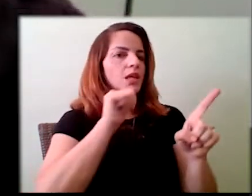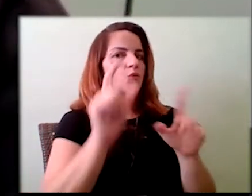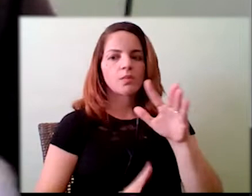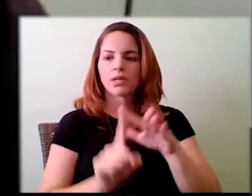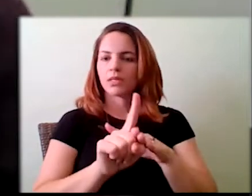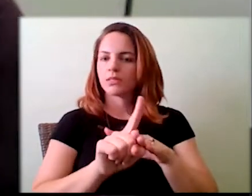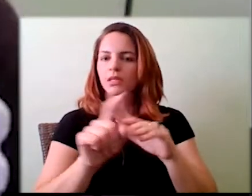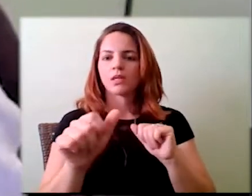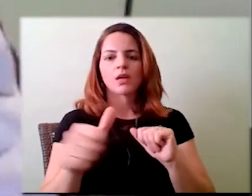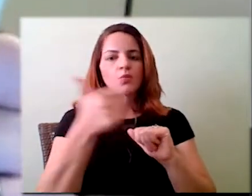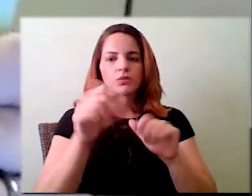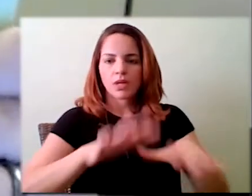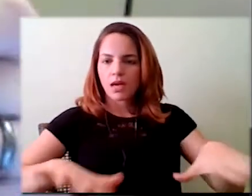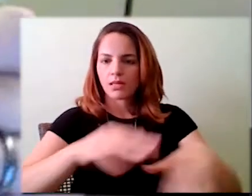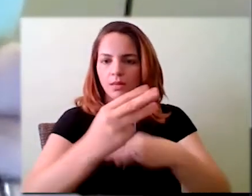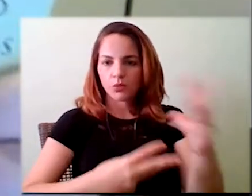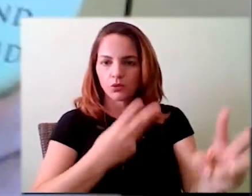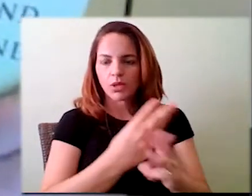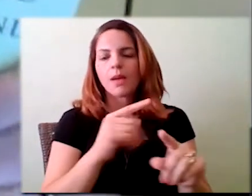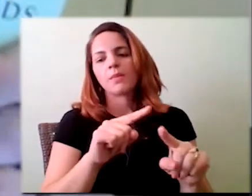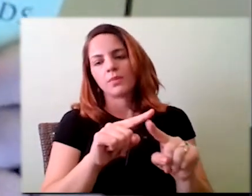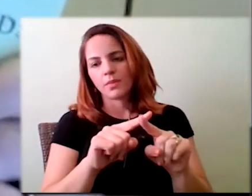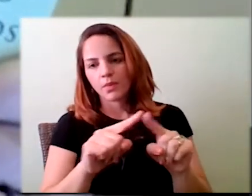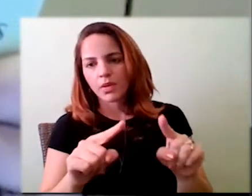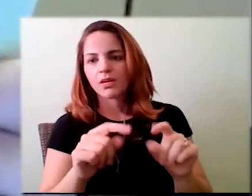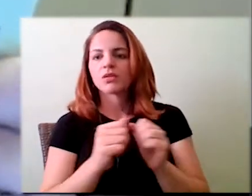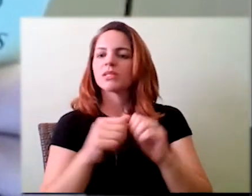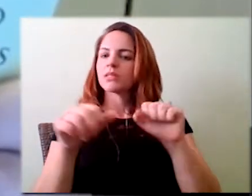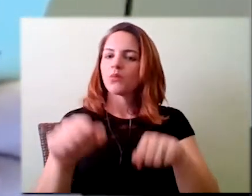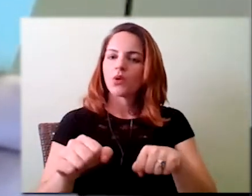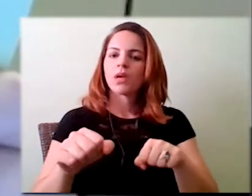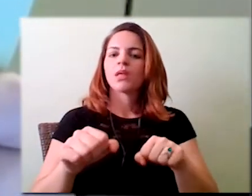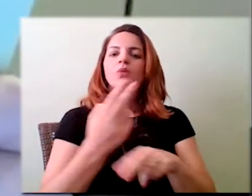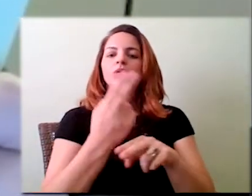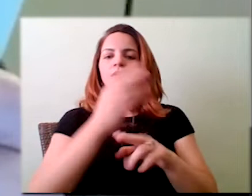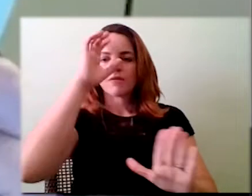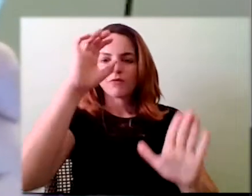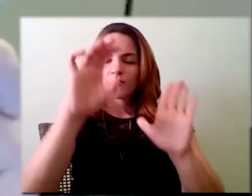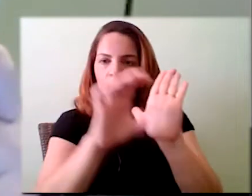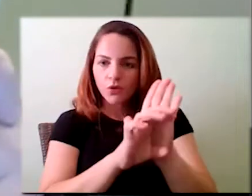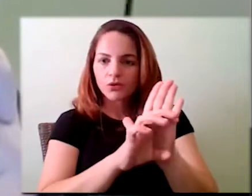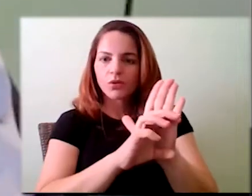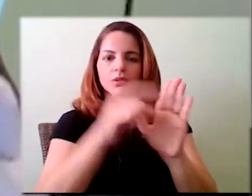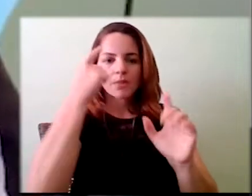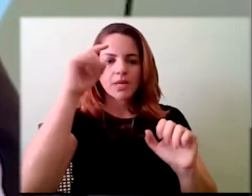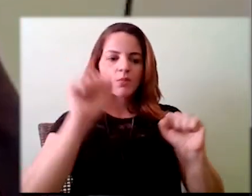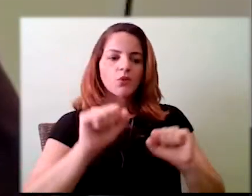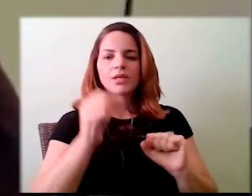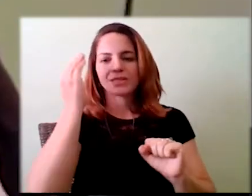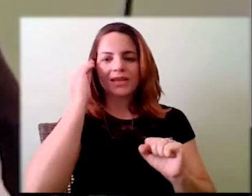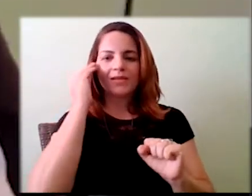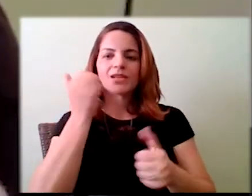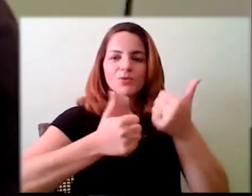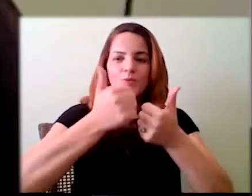appearance. There we go. For all you birders out there, we're gonna go take a trip to Puerto Rico, spy on